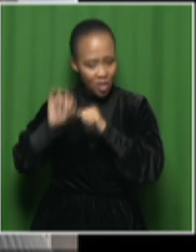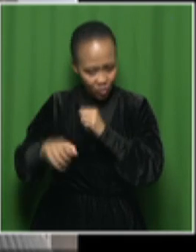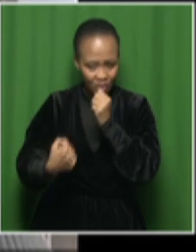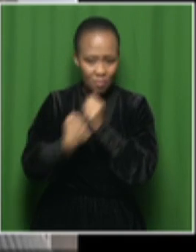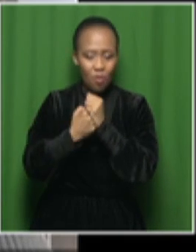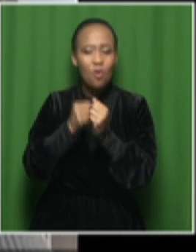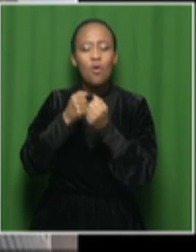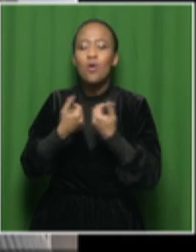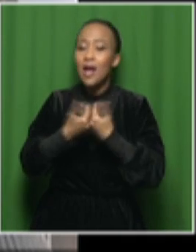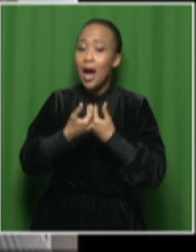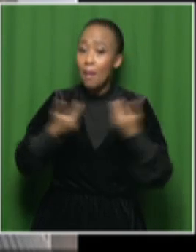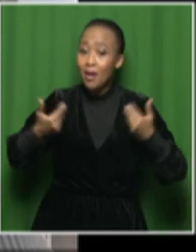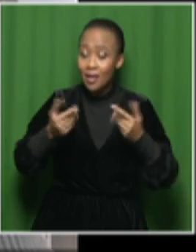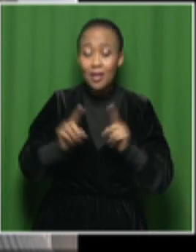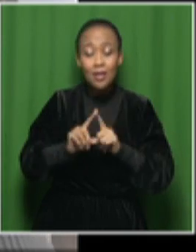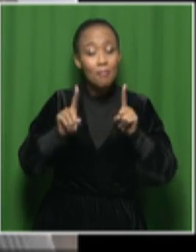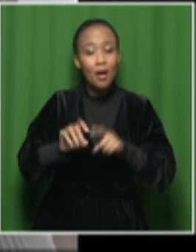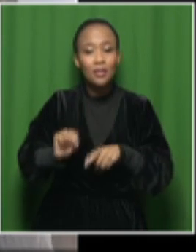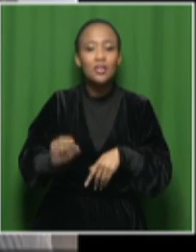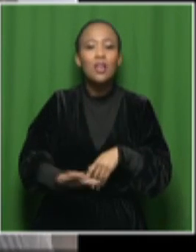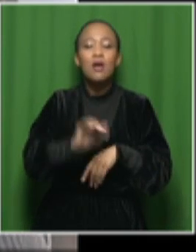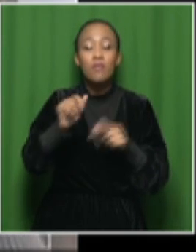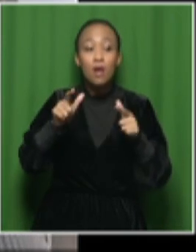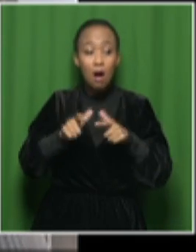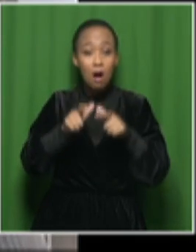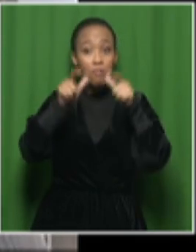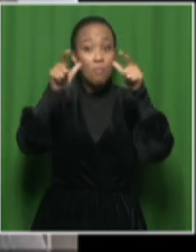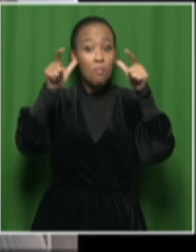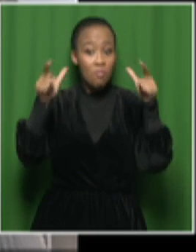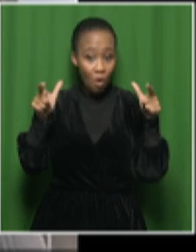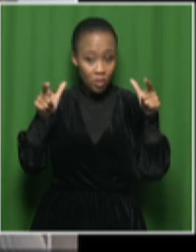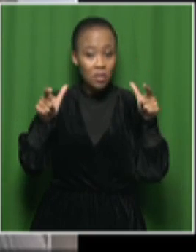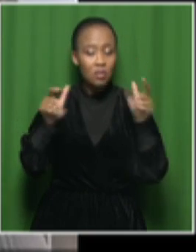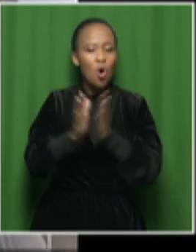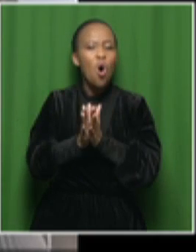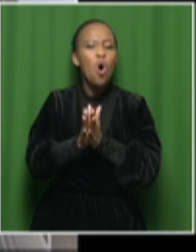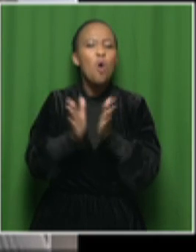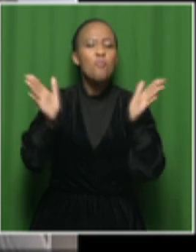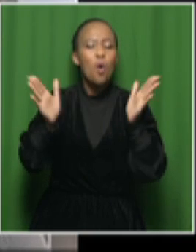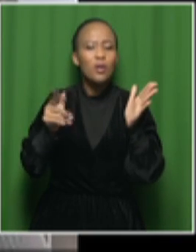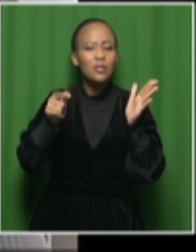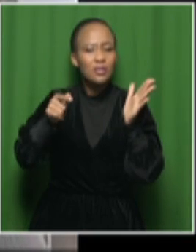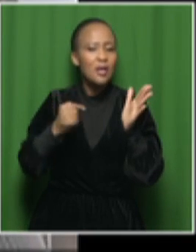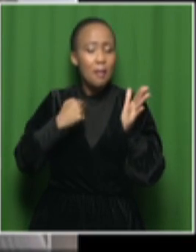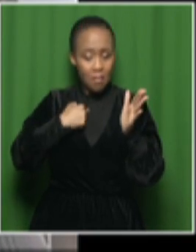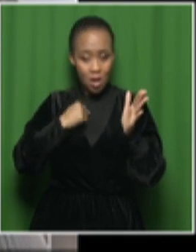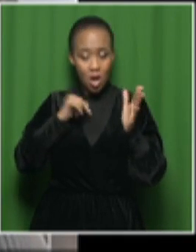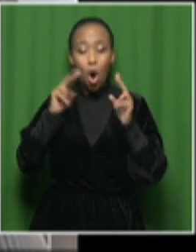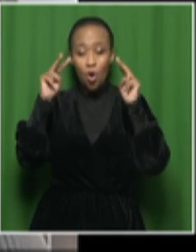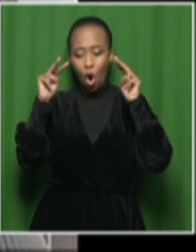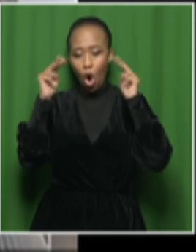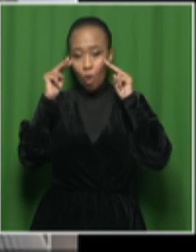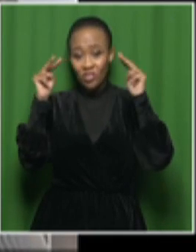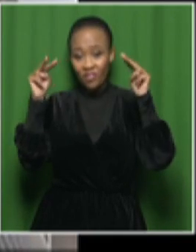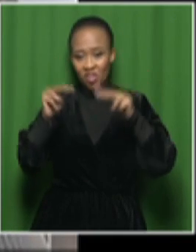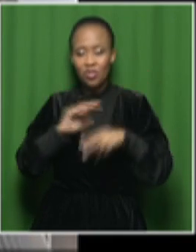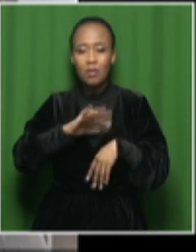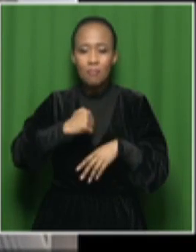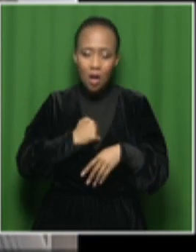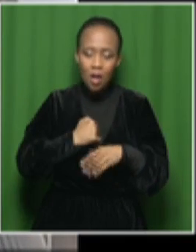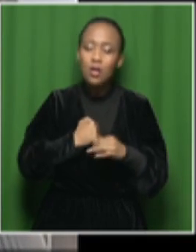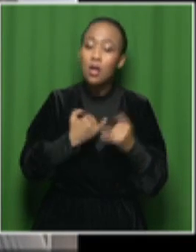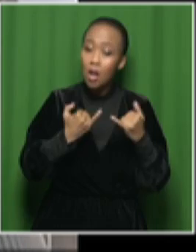South Africans more broadly will automatically, what I've noticed, this is my observation, automatically want to support Israel,